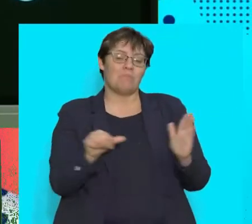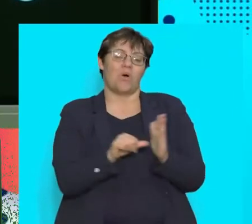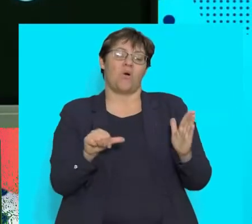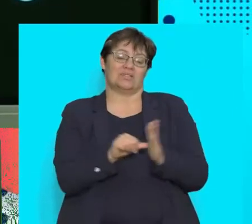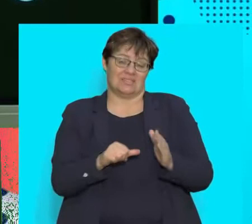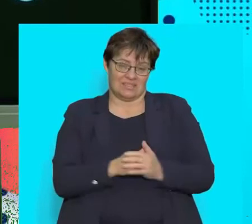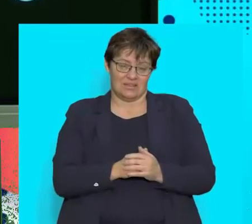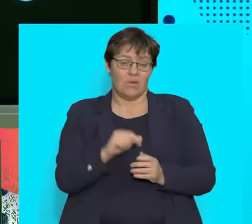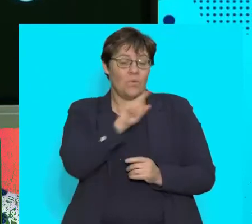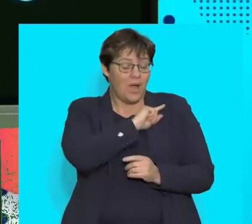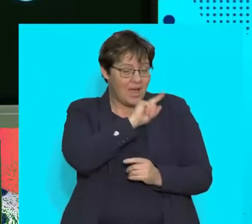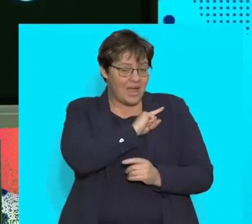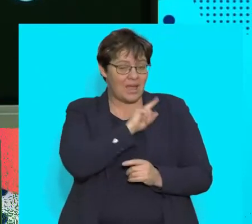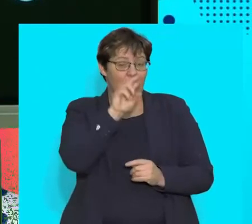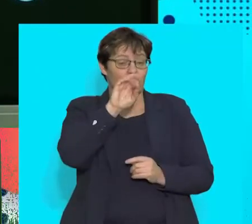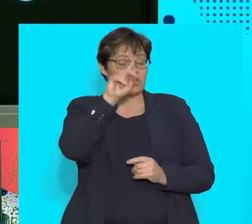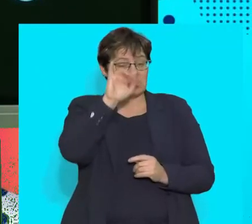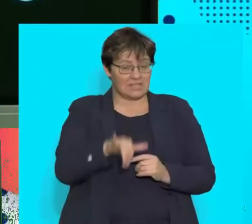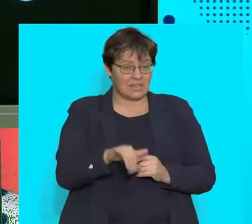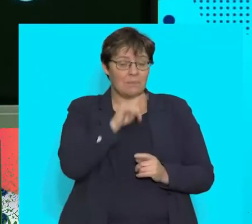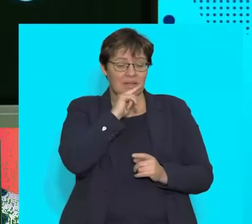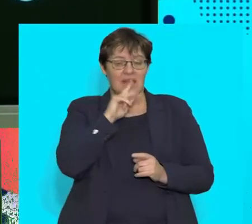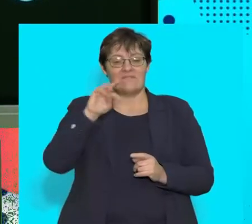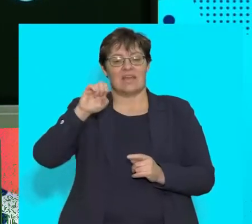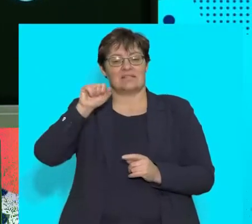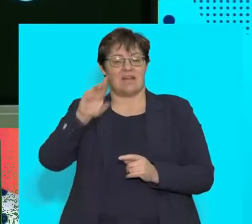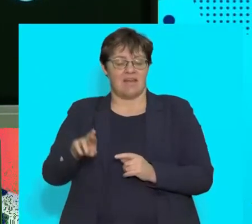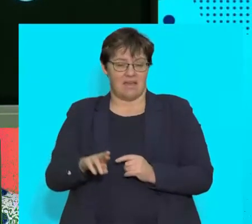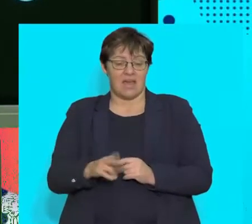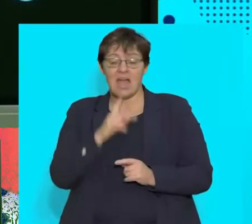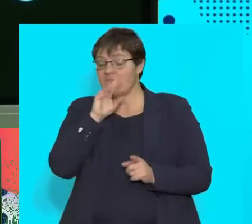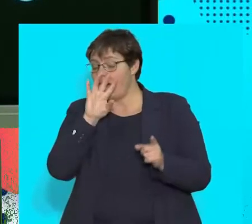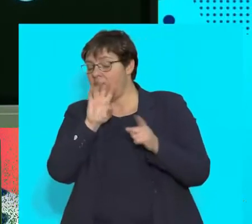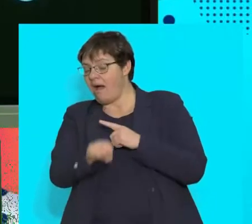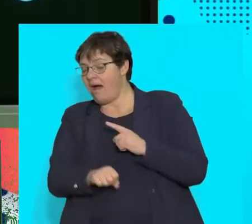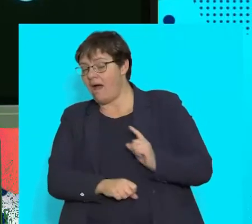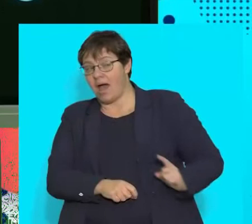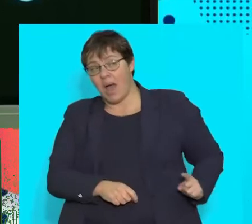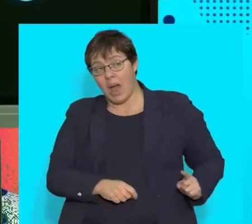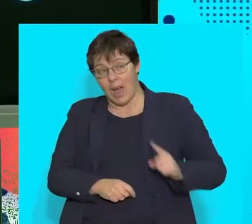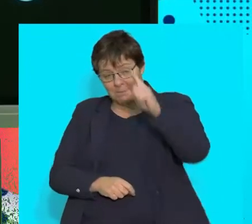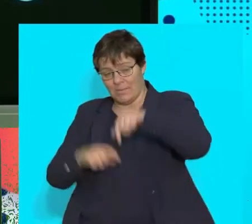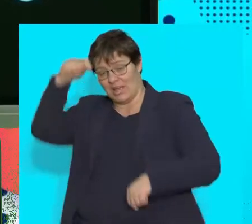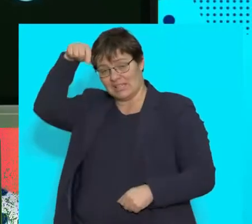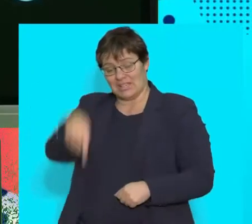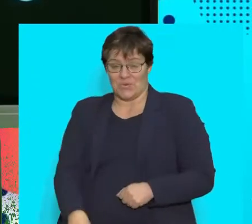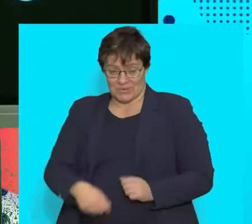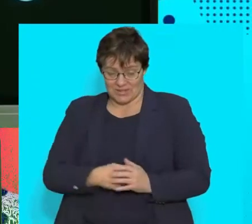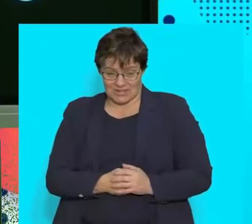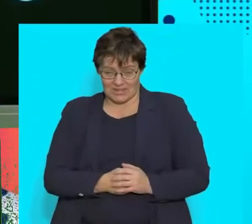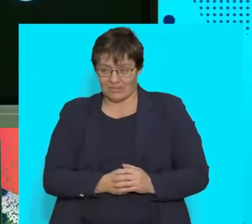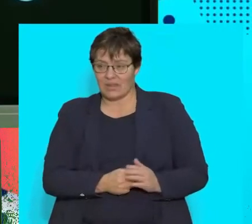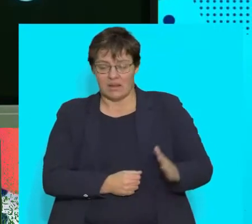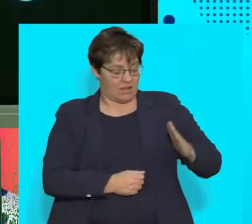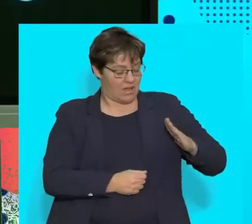because velocity is a vector quantity. So if we recognize something over here, you'll recognize when I put my hand